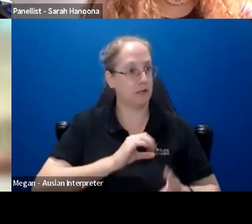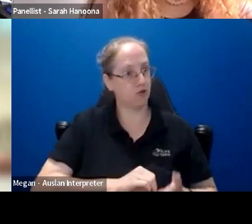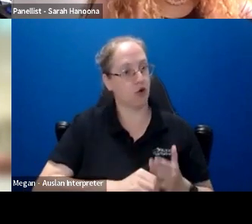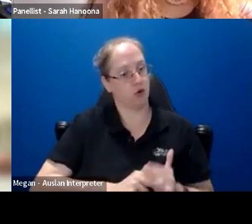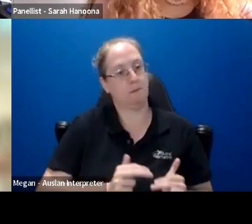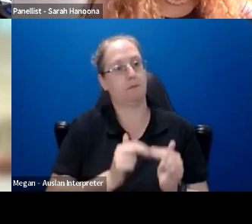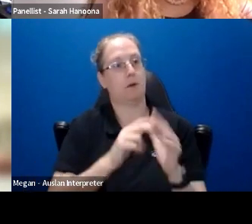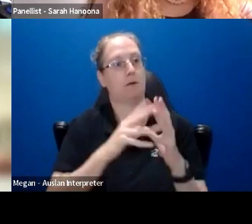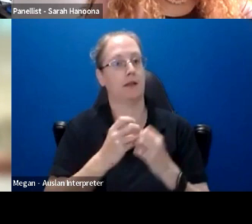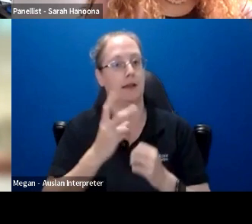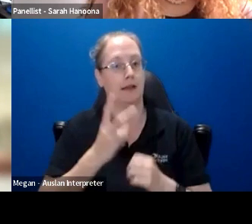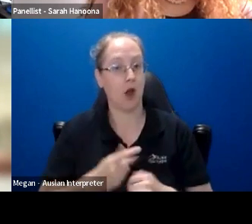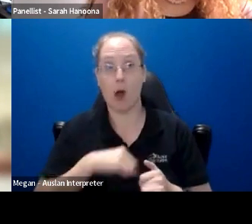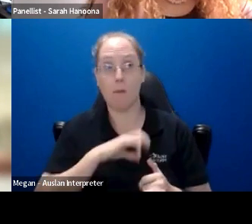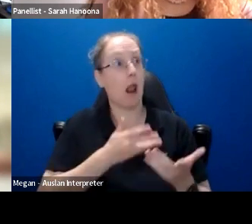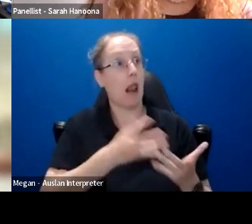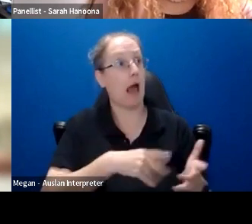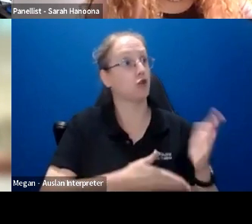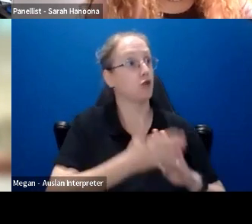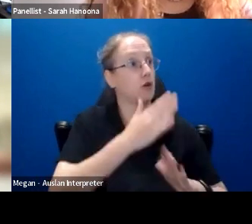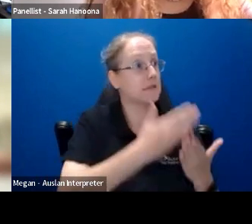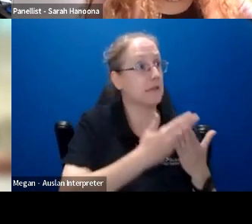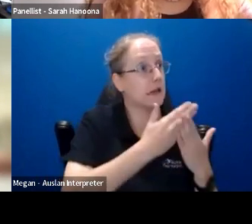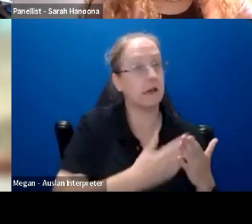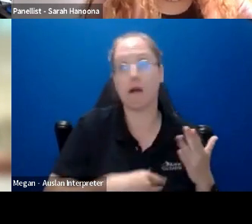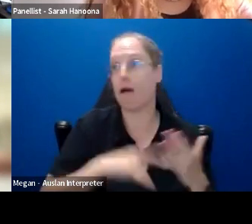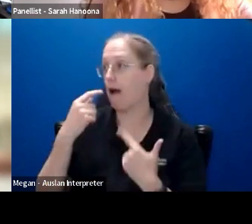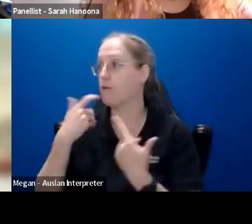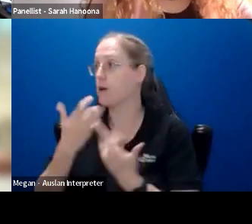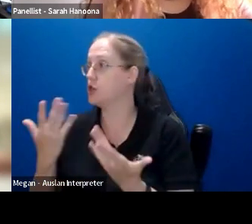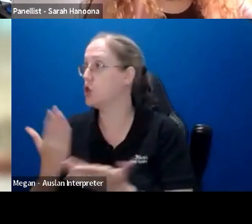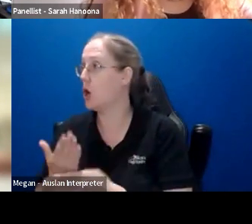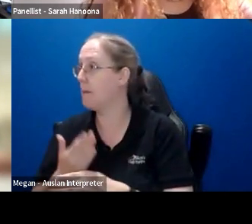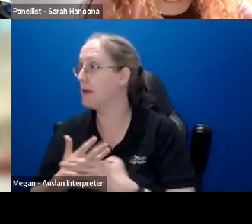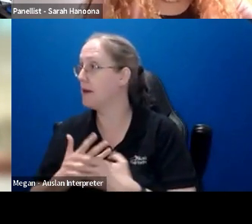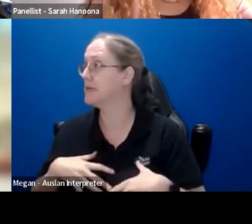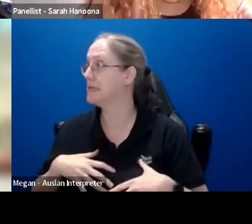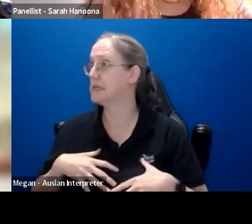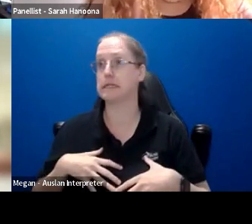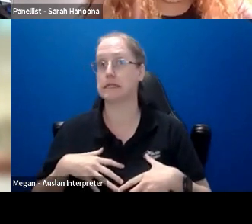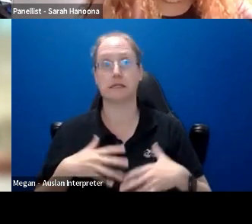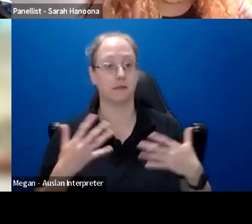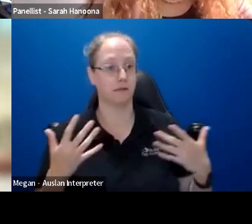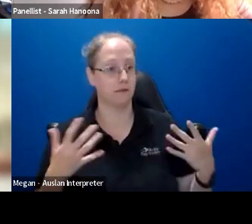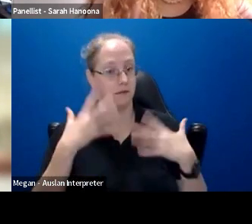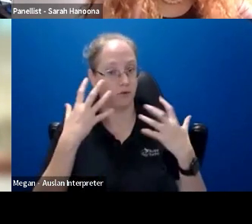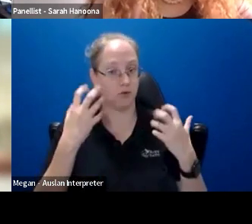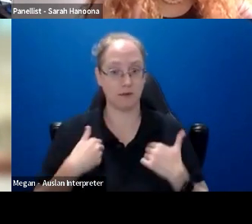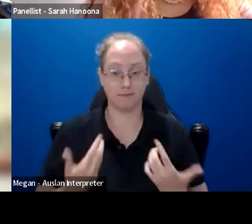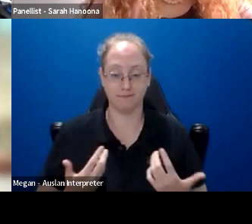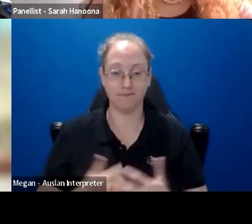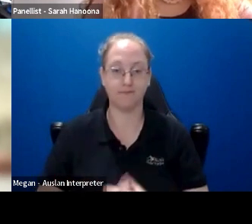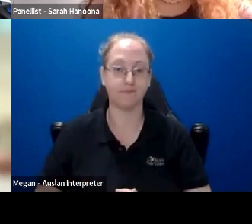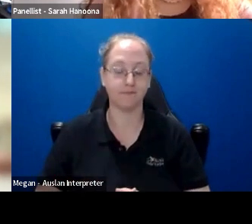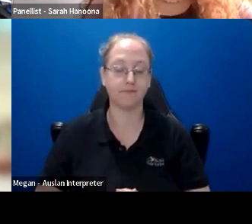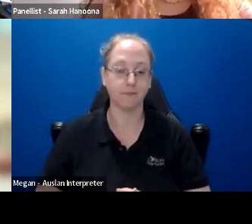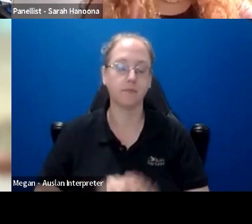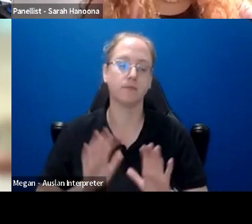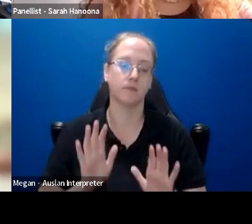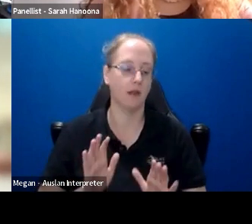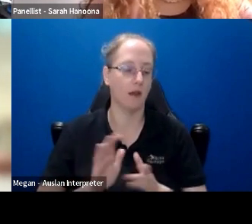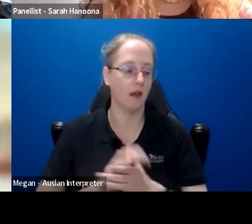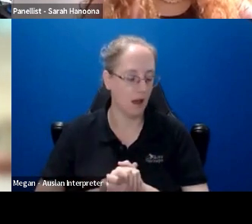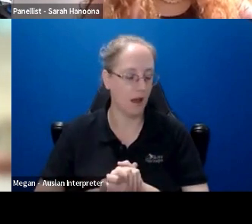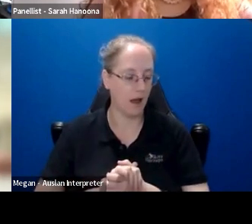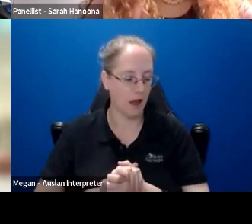eligible to study, I can't get a job, it really kind of stresses me out. It stressed me out at that time. But